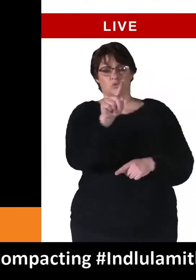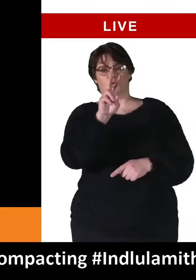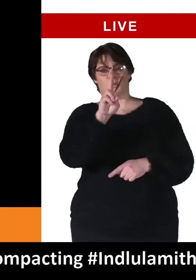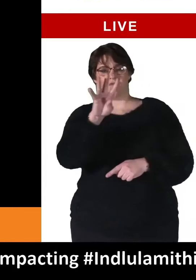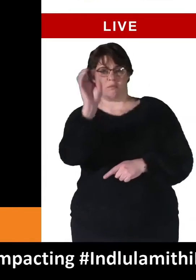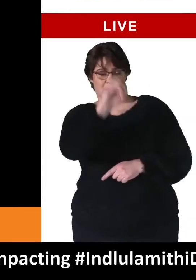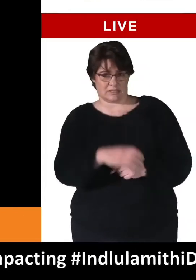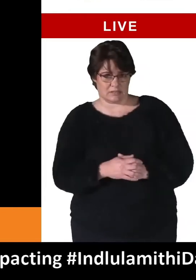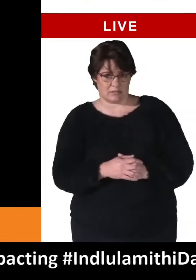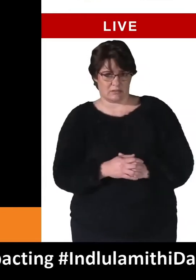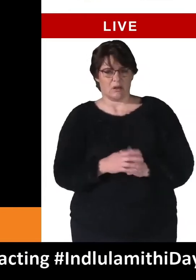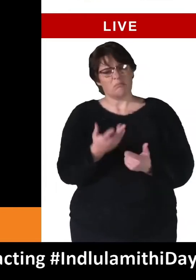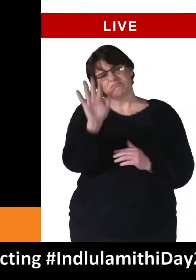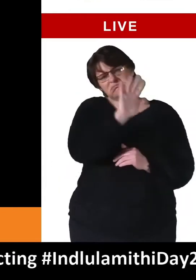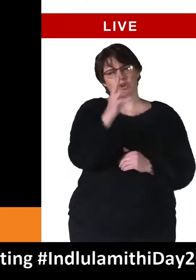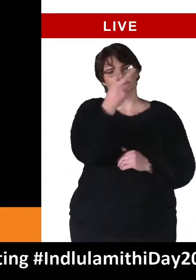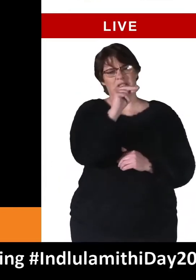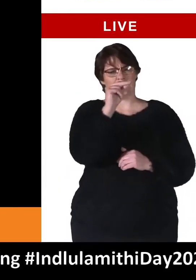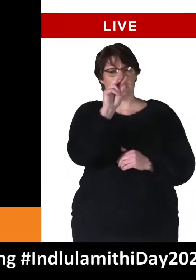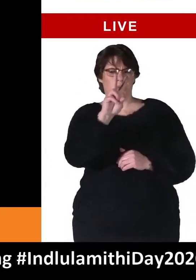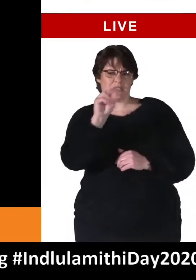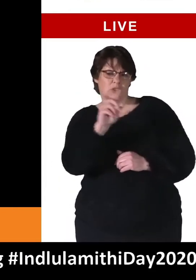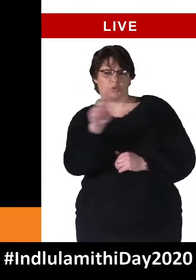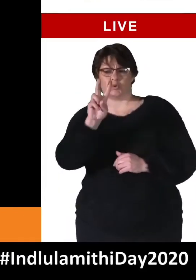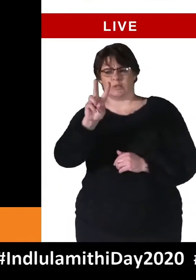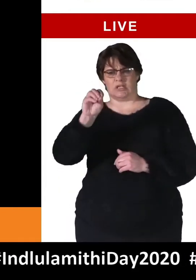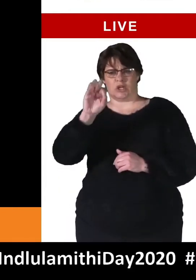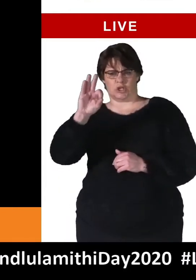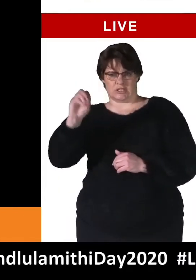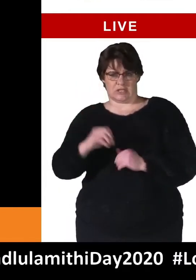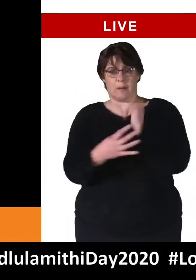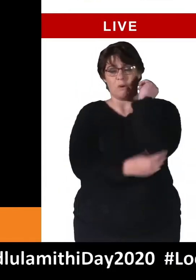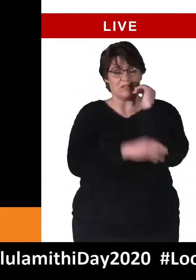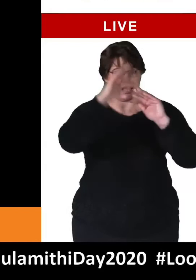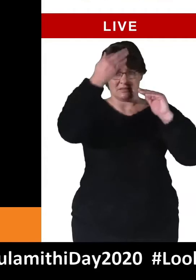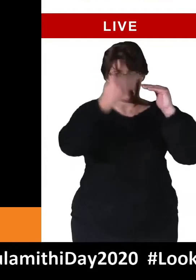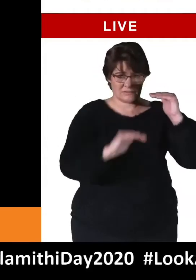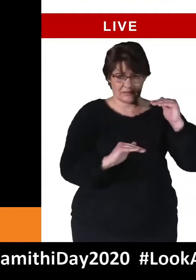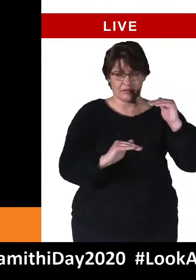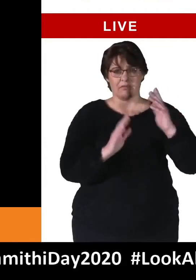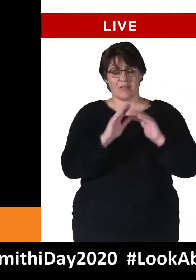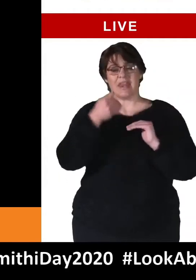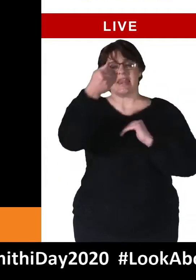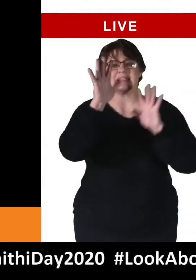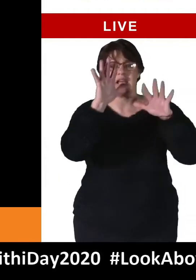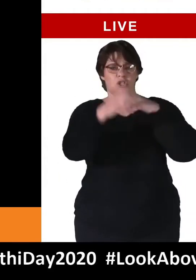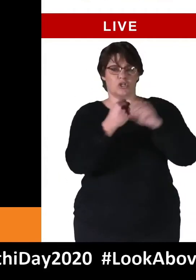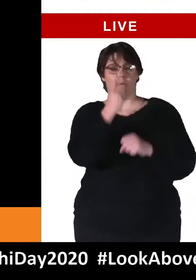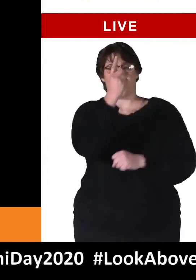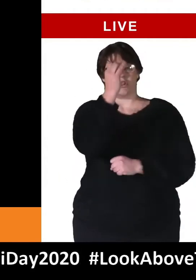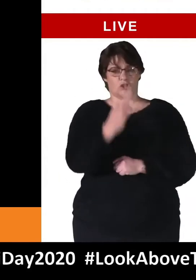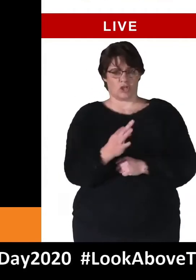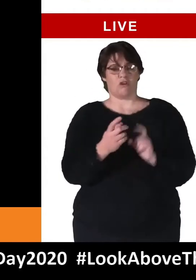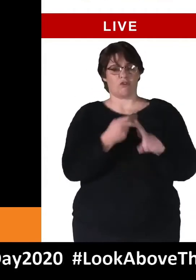24% between 2020 to 2030. Poverty levels decline during the next decade by 1/3